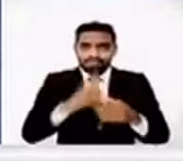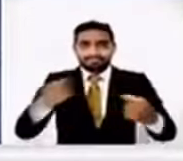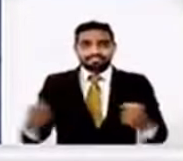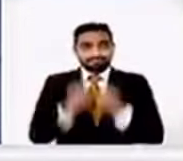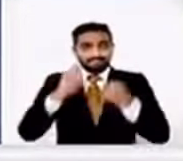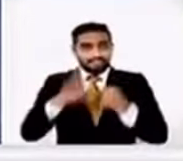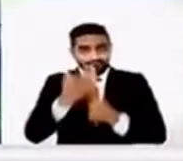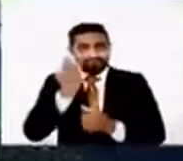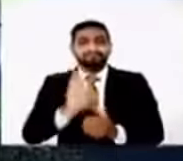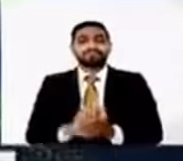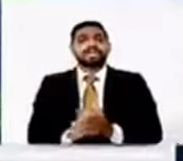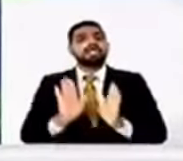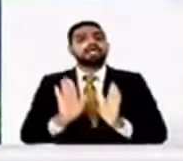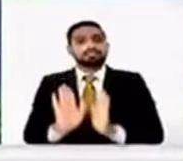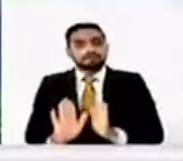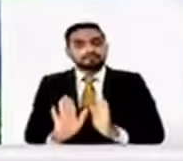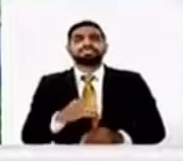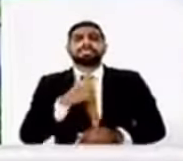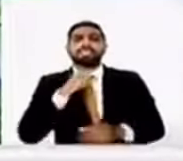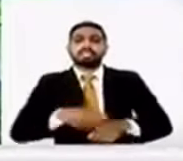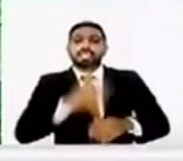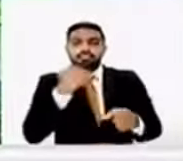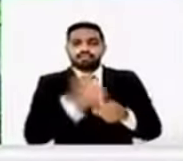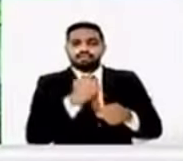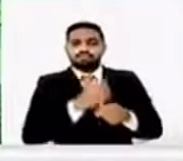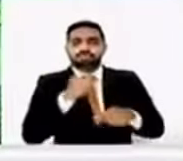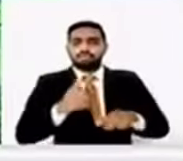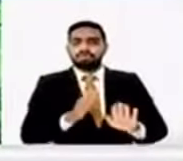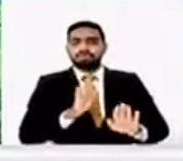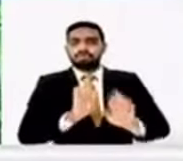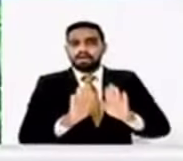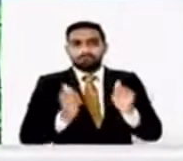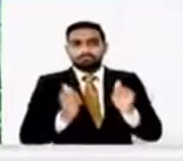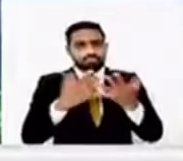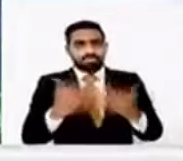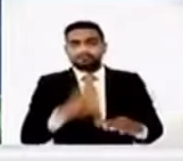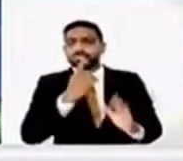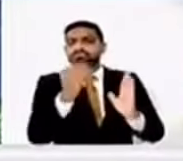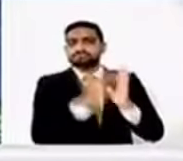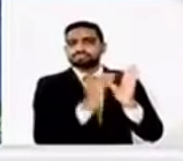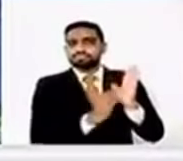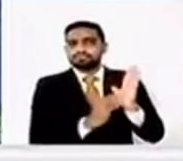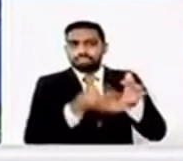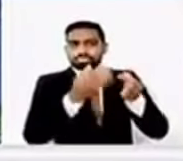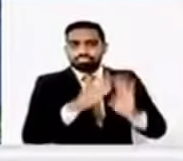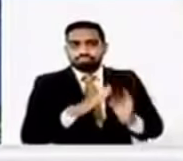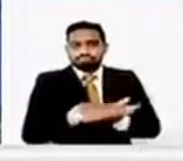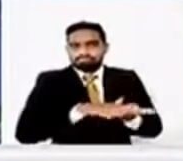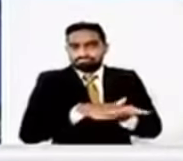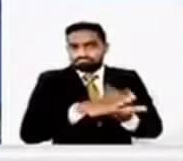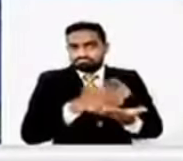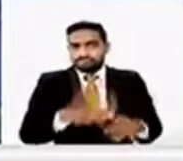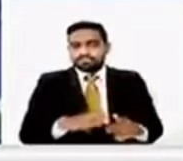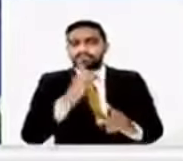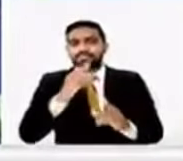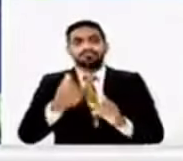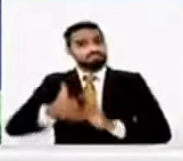managed to align the budget with the policy document that the president proposed